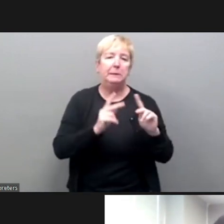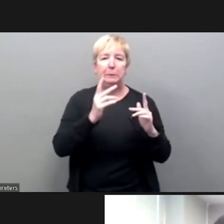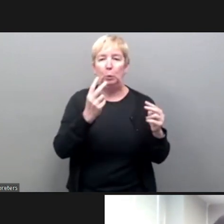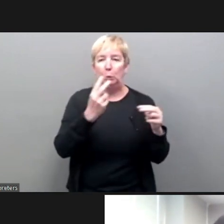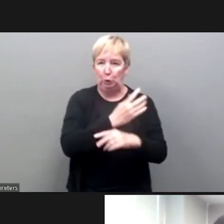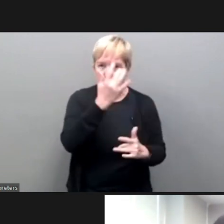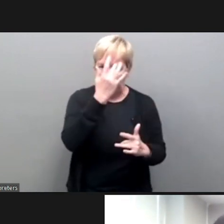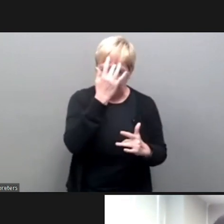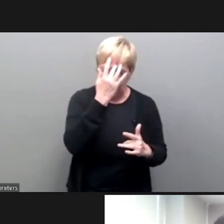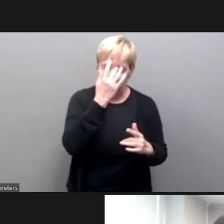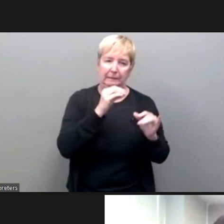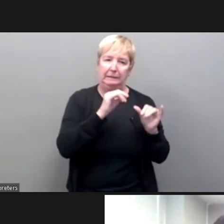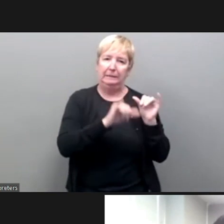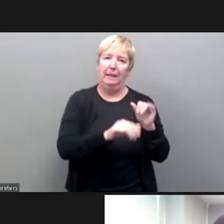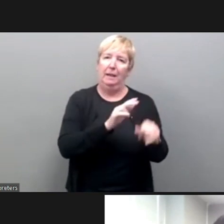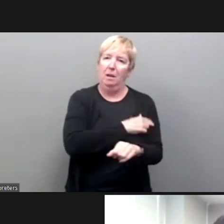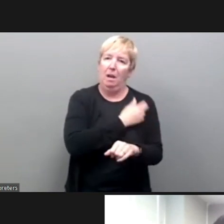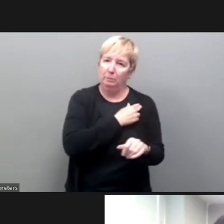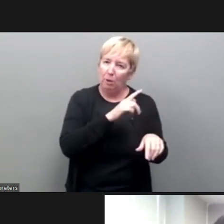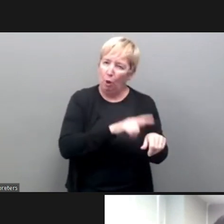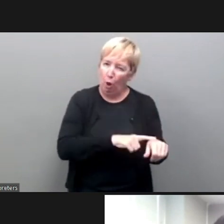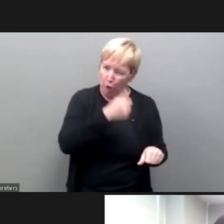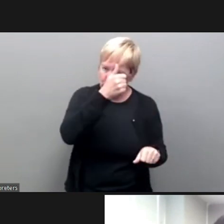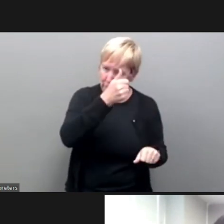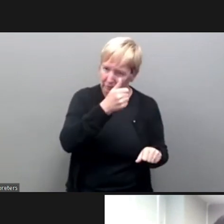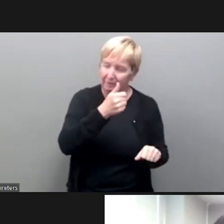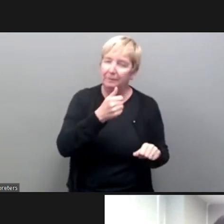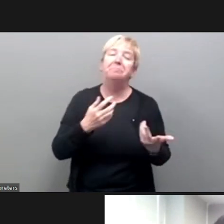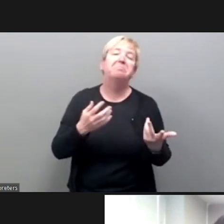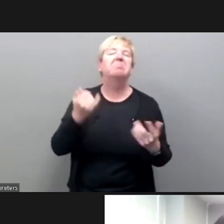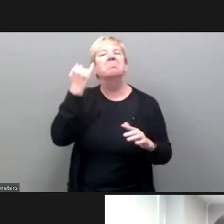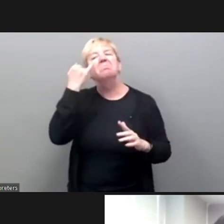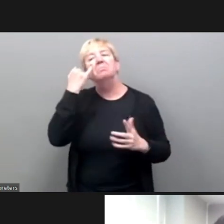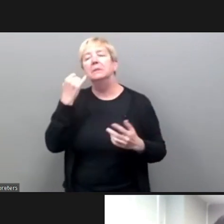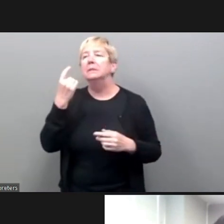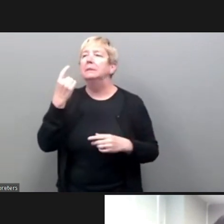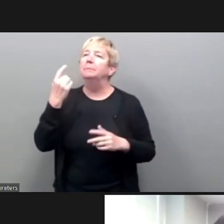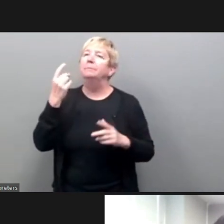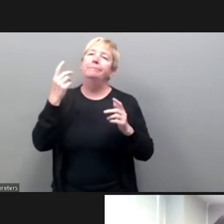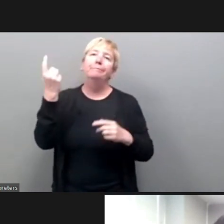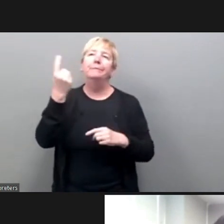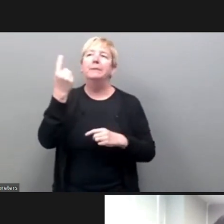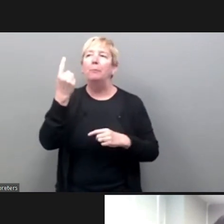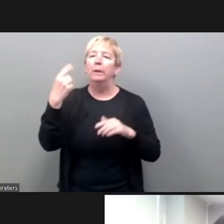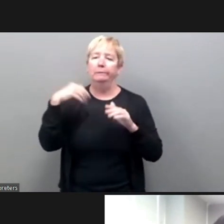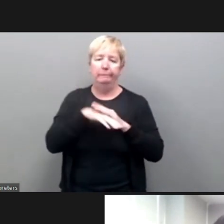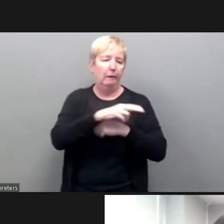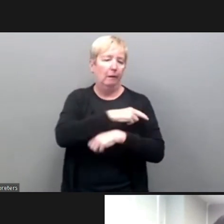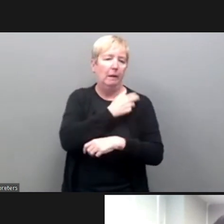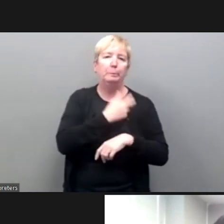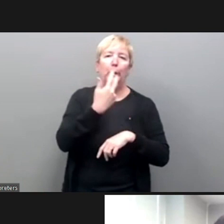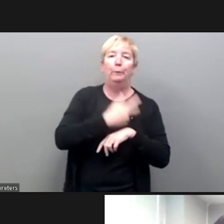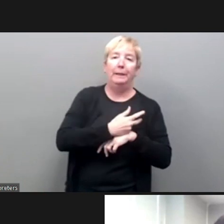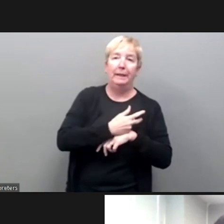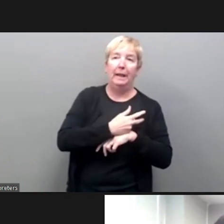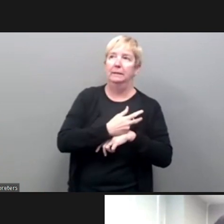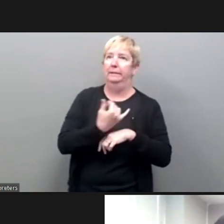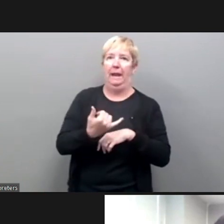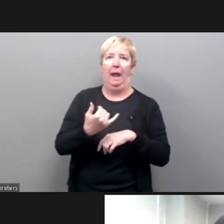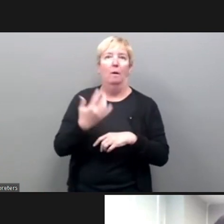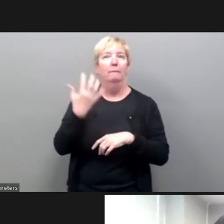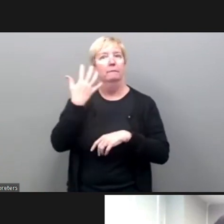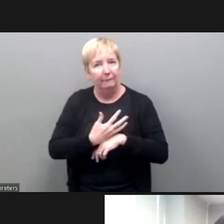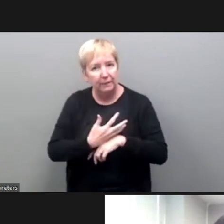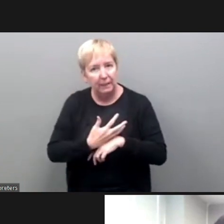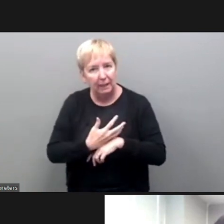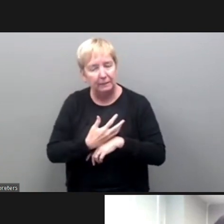here a lot longer. So, if the average patient was here for 3 days, they're now here 5 days as an example.